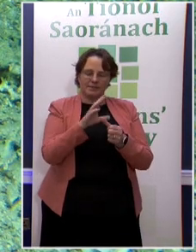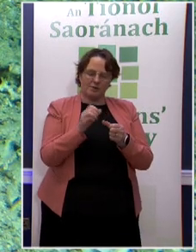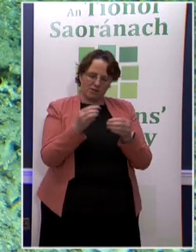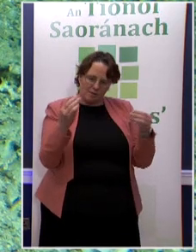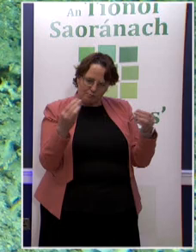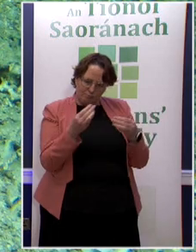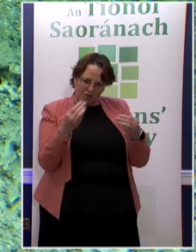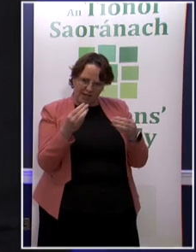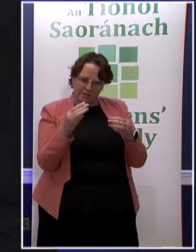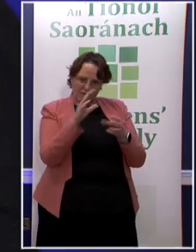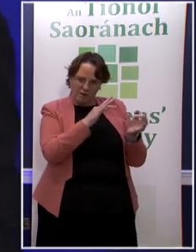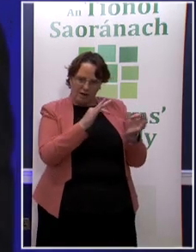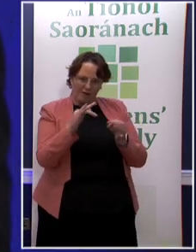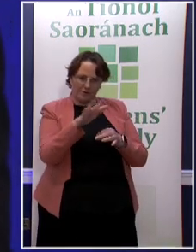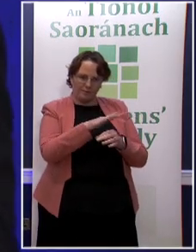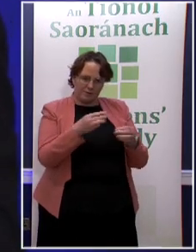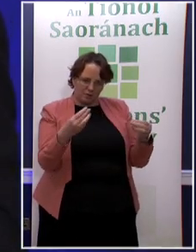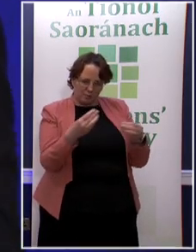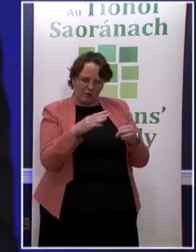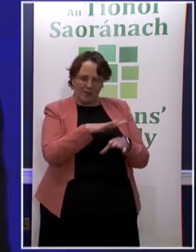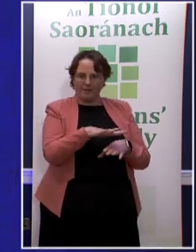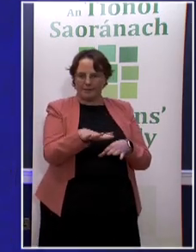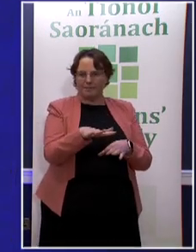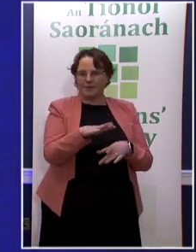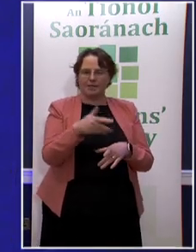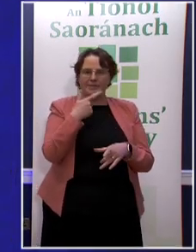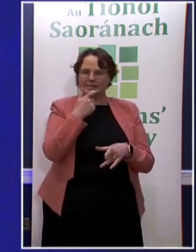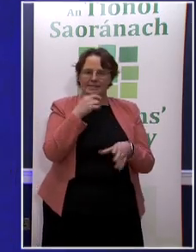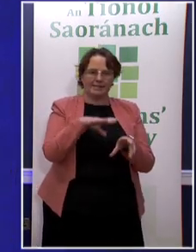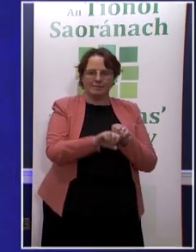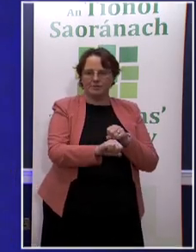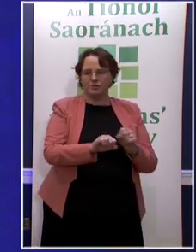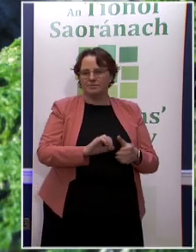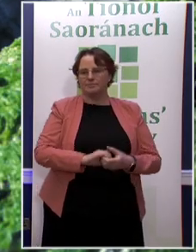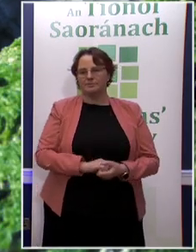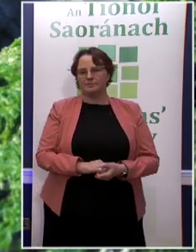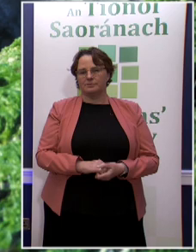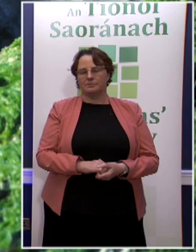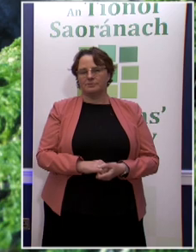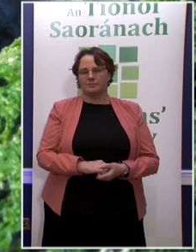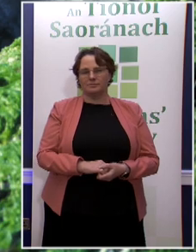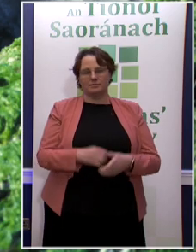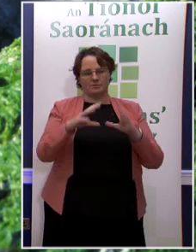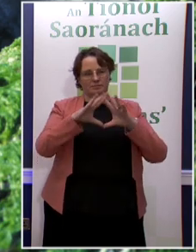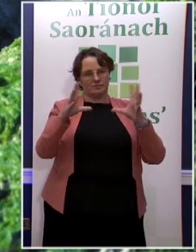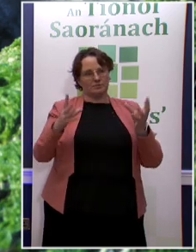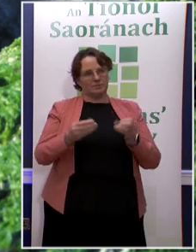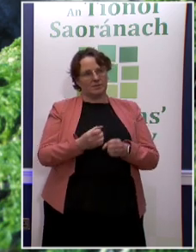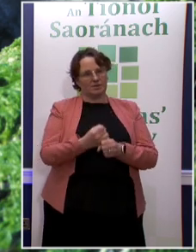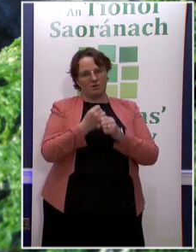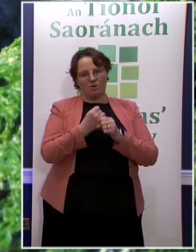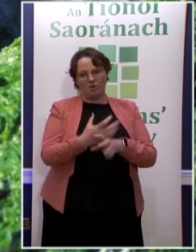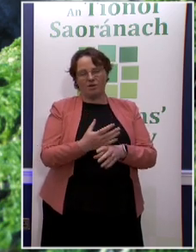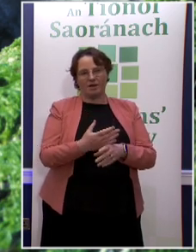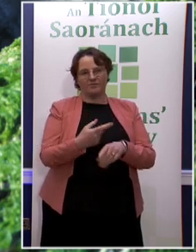areas where they grow if we want to conserve this source of diversity. So that's all I really